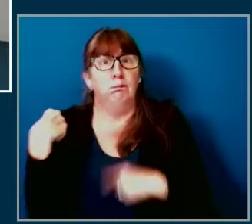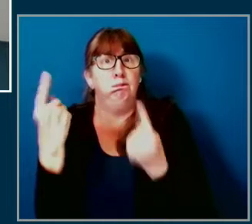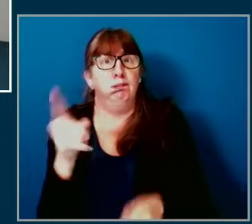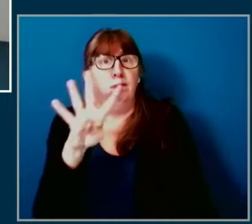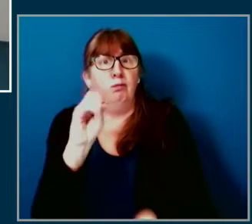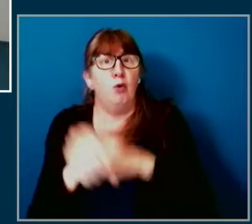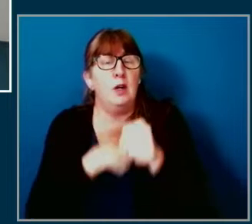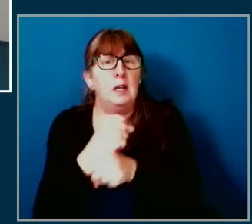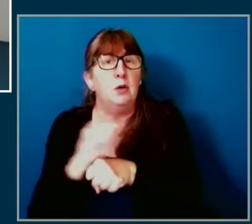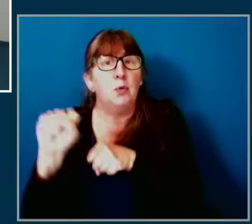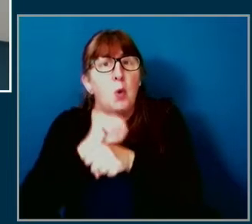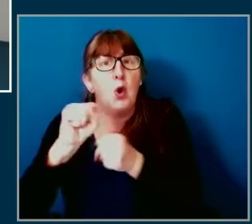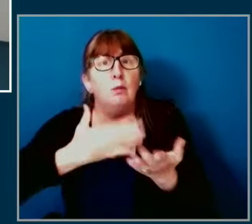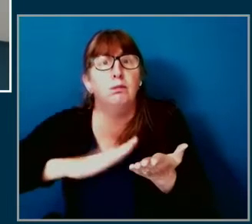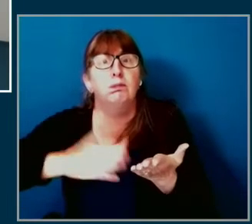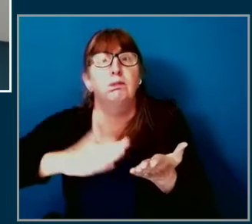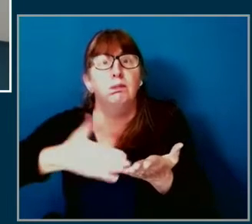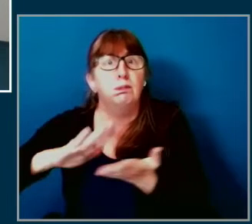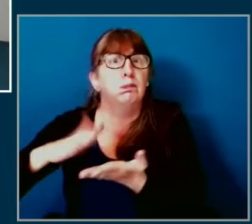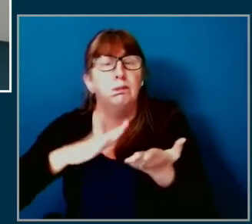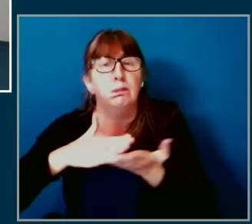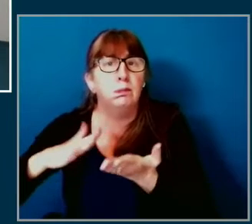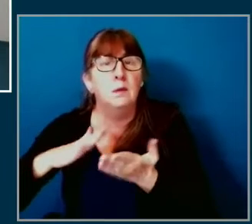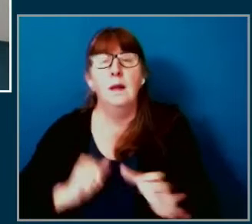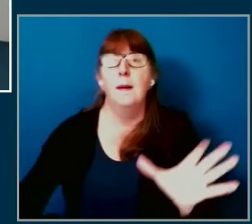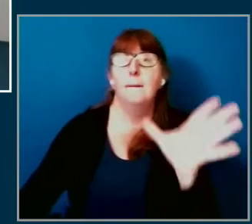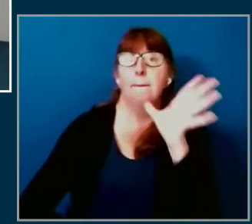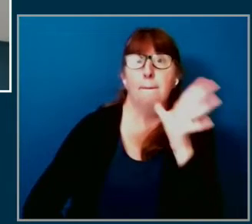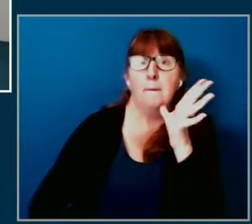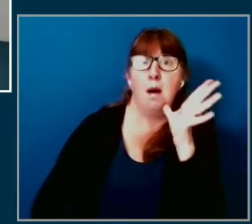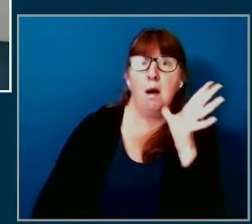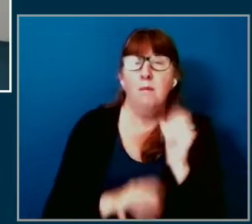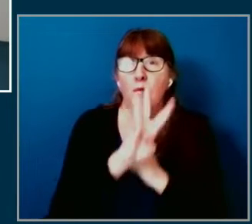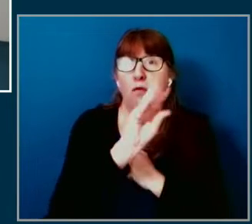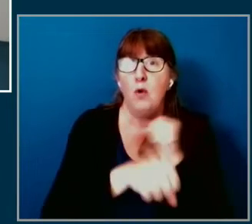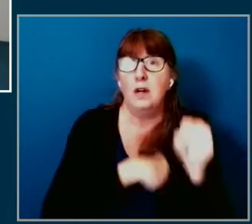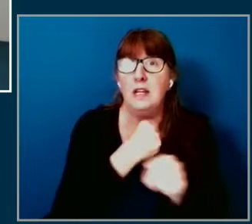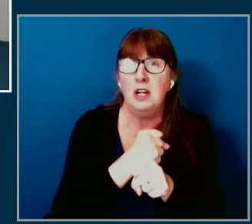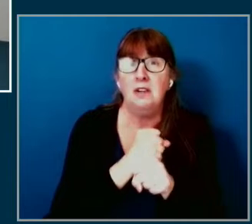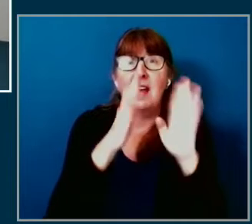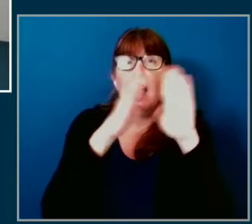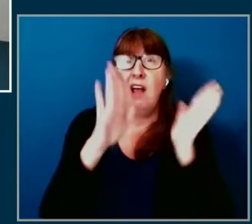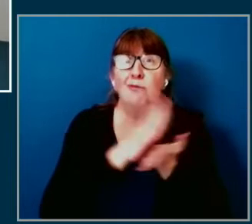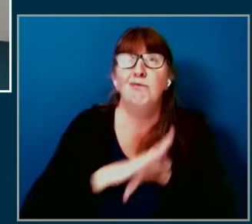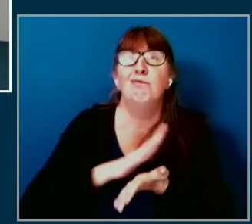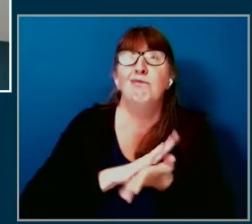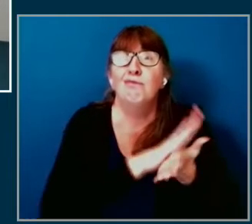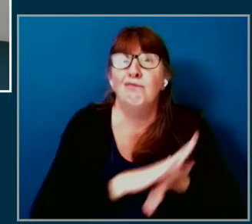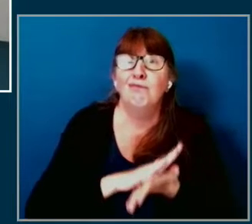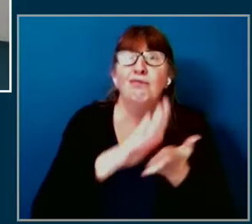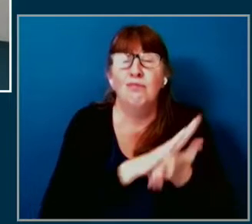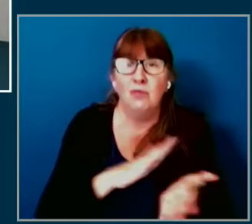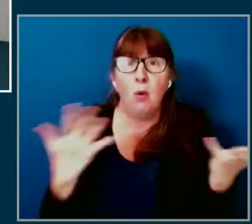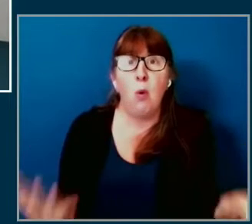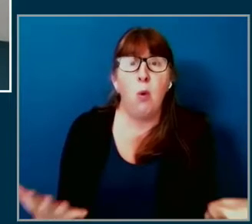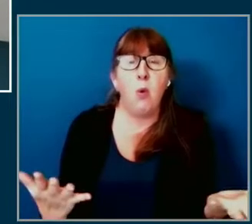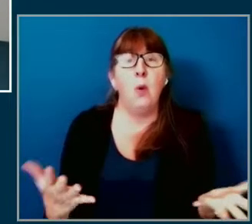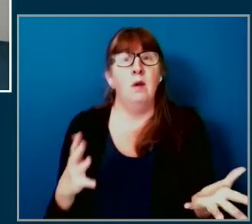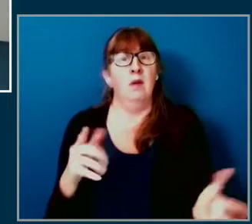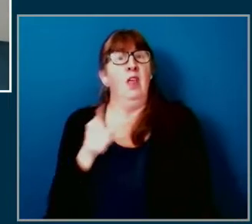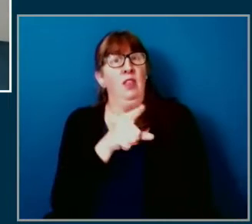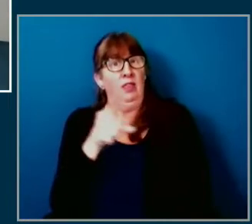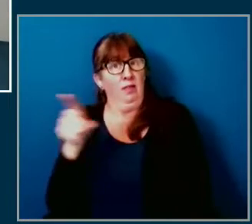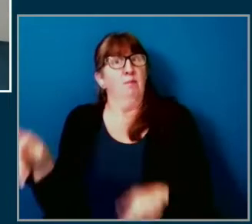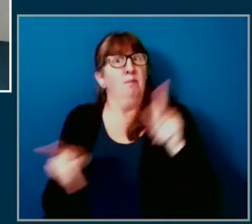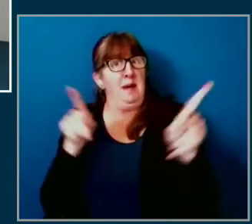order cook, and my mom, who for the same 40 years worked cleaning houses. It's people like my parents and yours